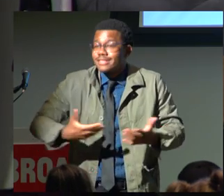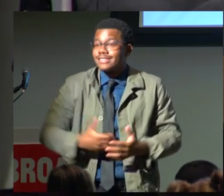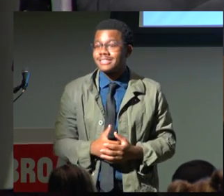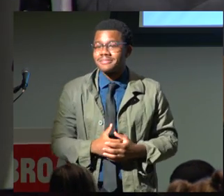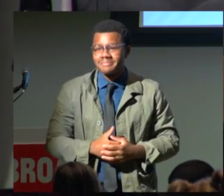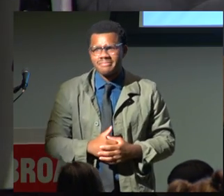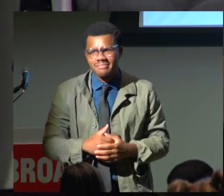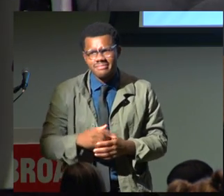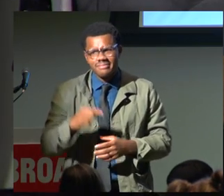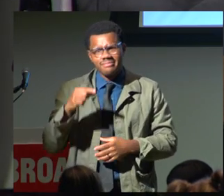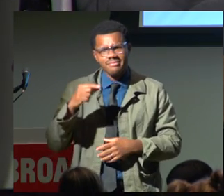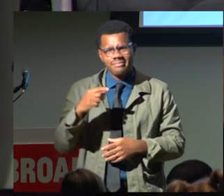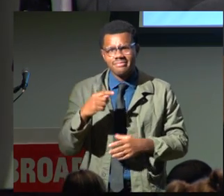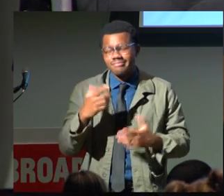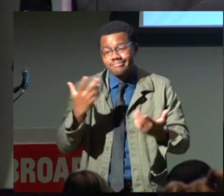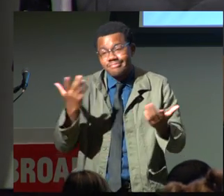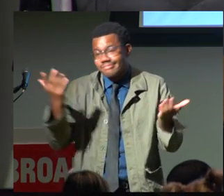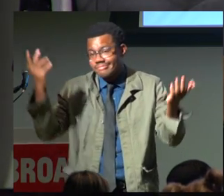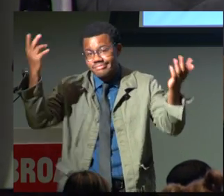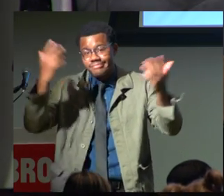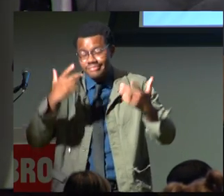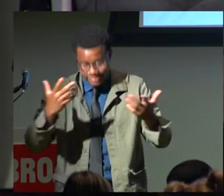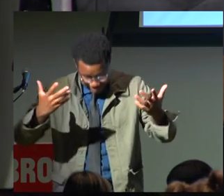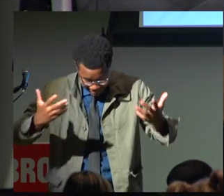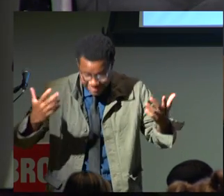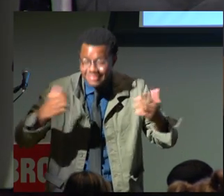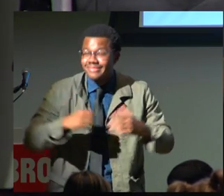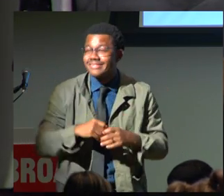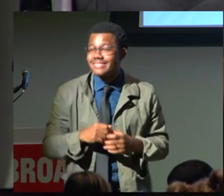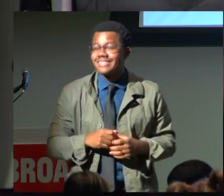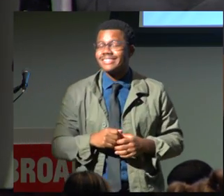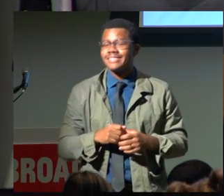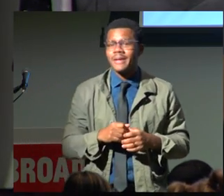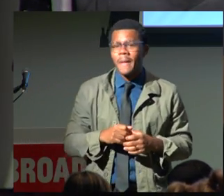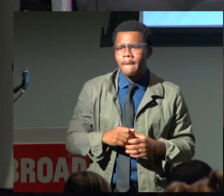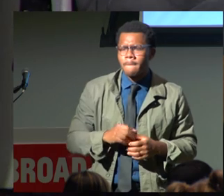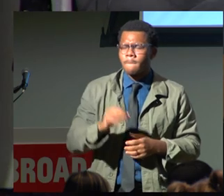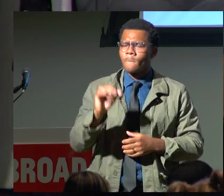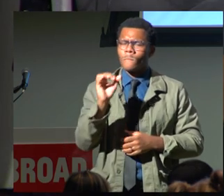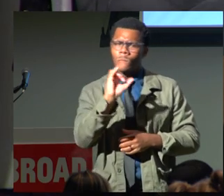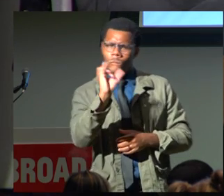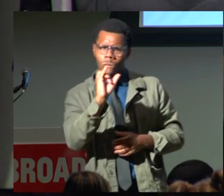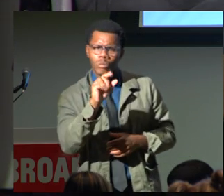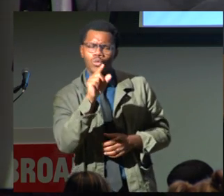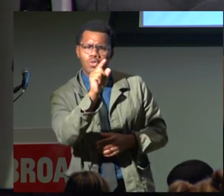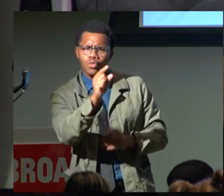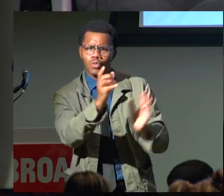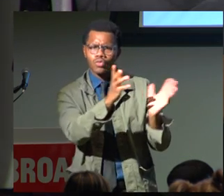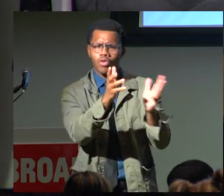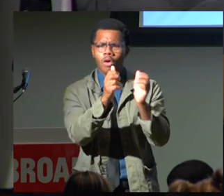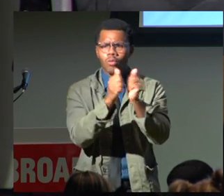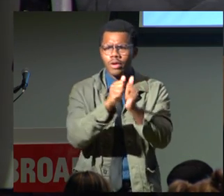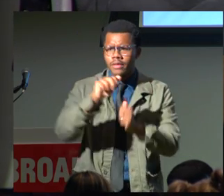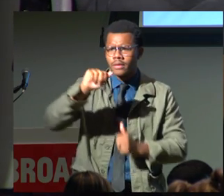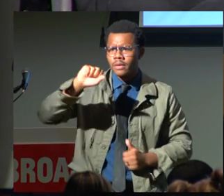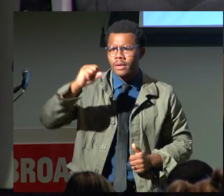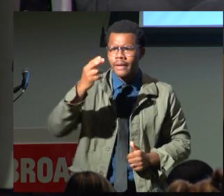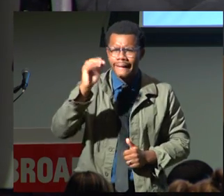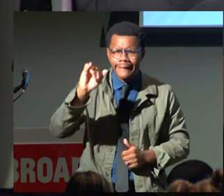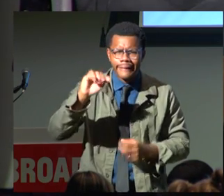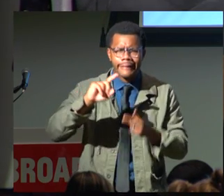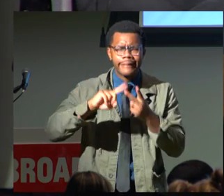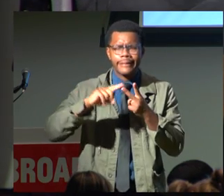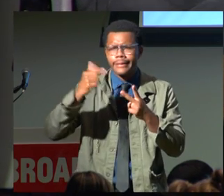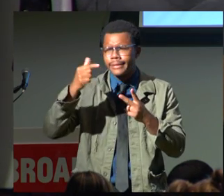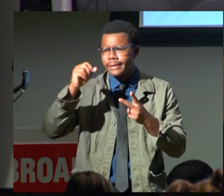He spends time in Margiela. I ain't got the kind of money. I can't afford this stuff. But and then also you spend time talking to, you talk to Ashley a lot. You speak to Gordy,